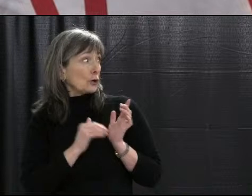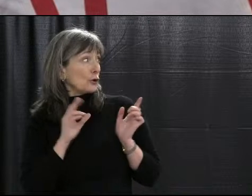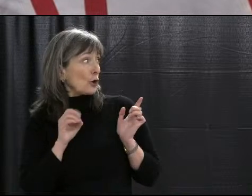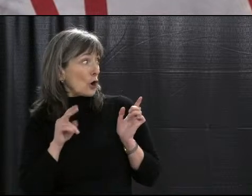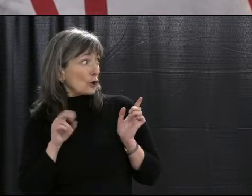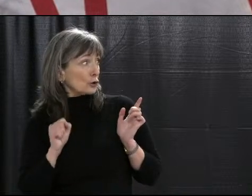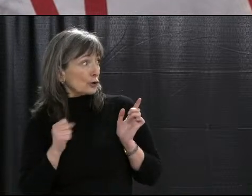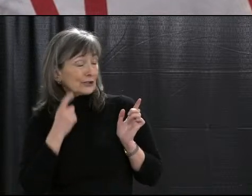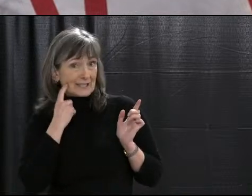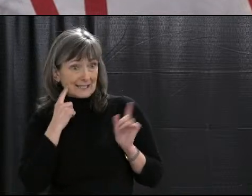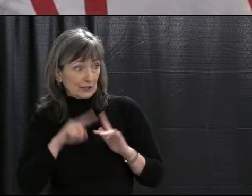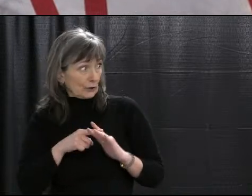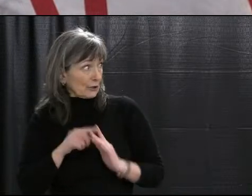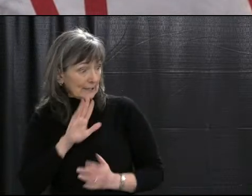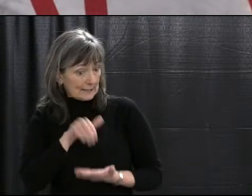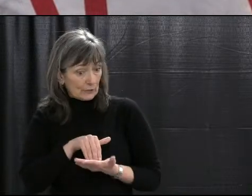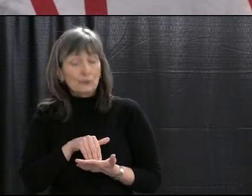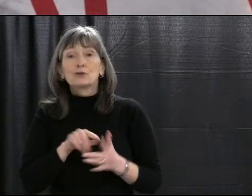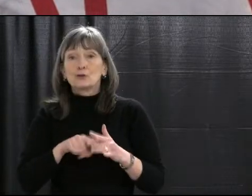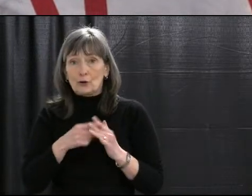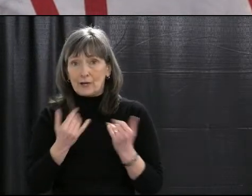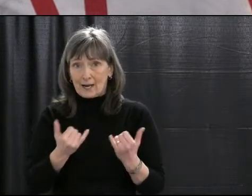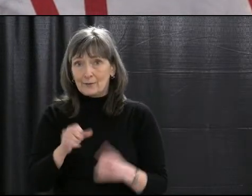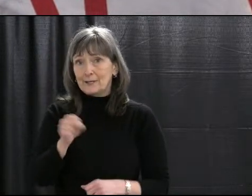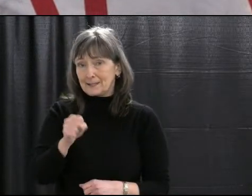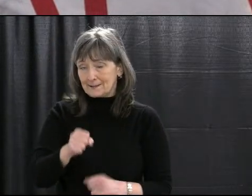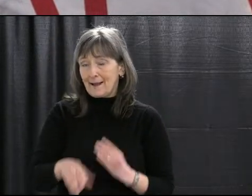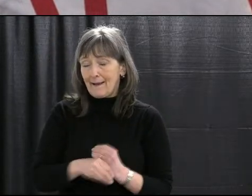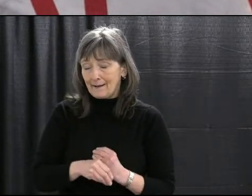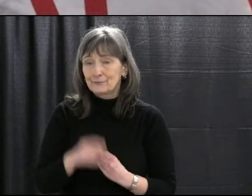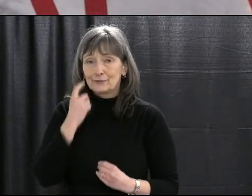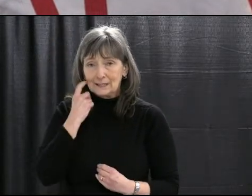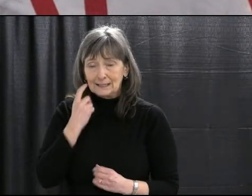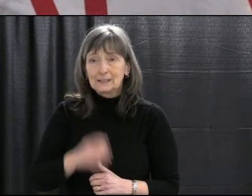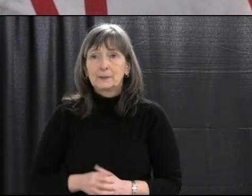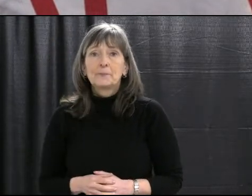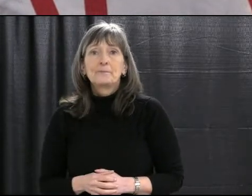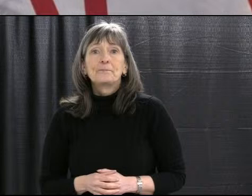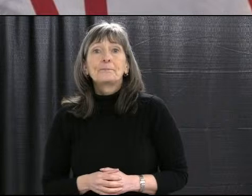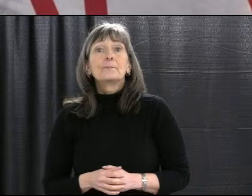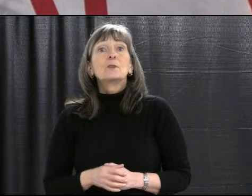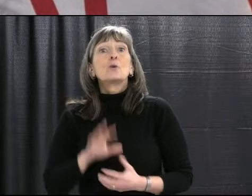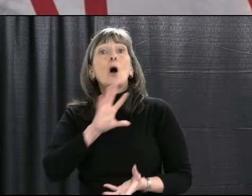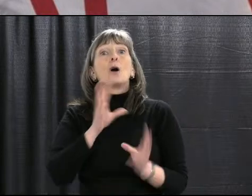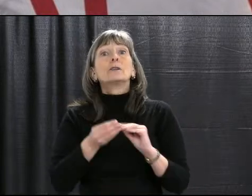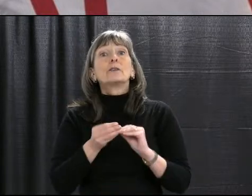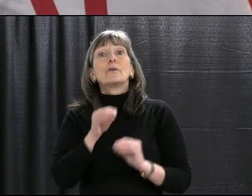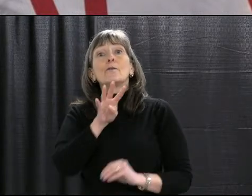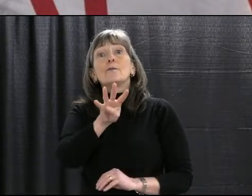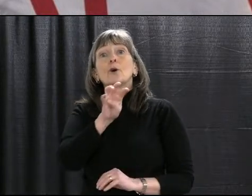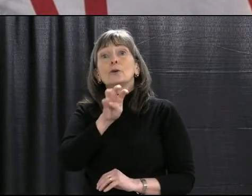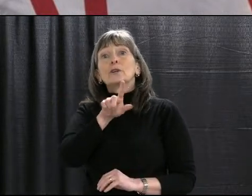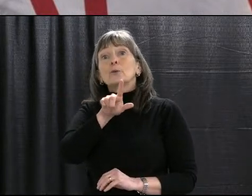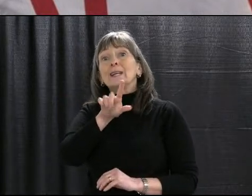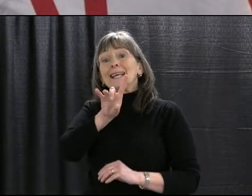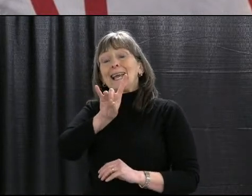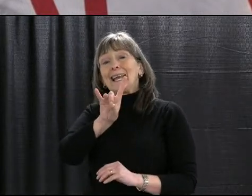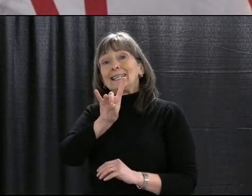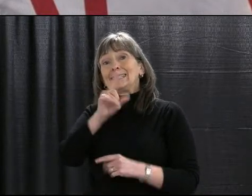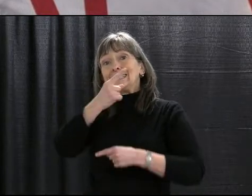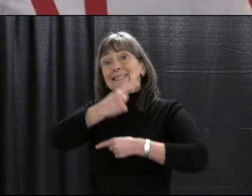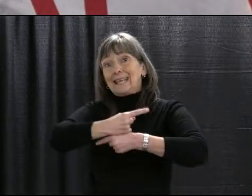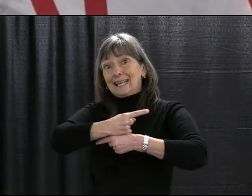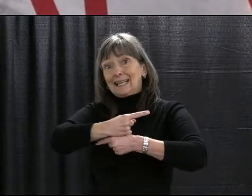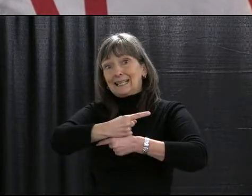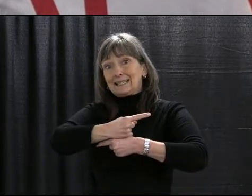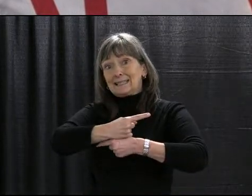just started in Central. So this resulted in 428 days worth of beds being